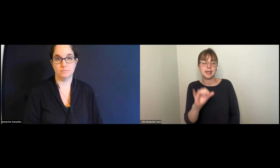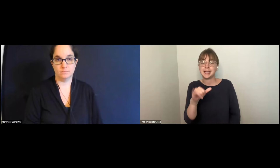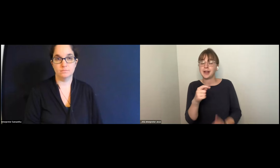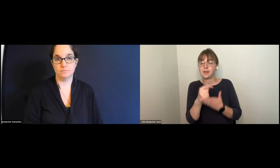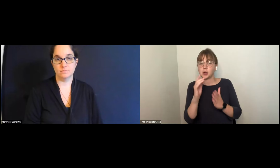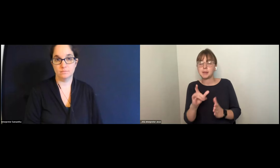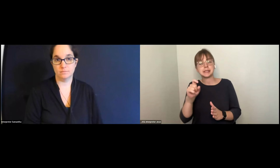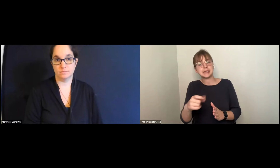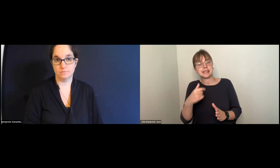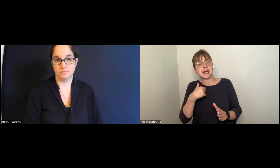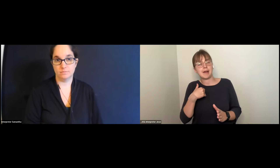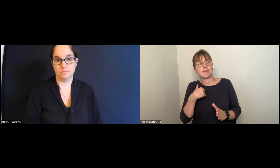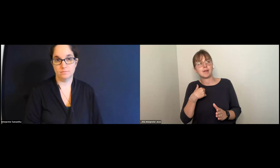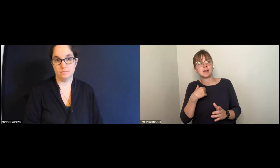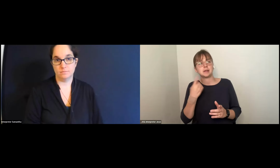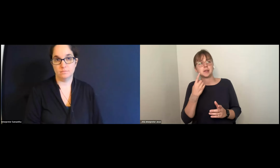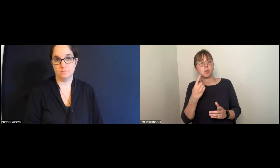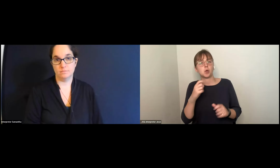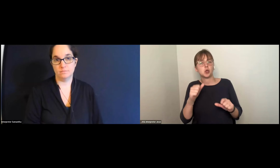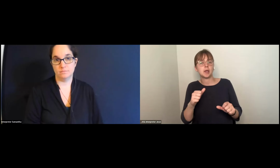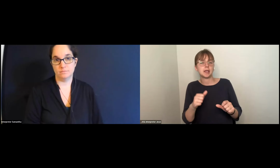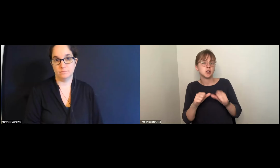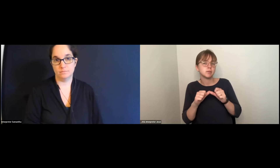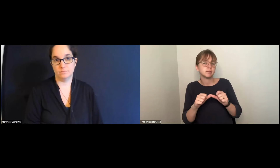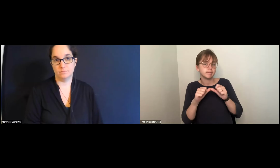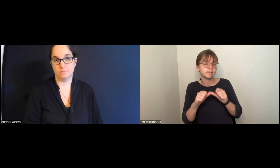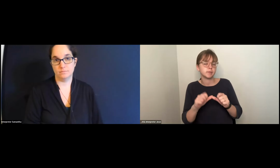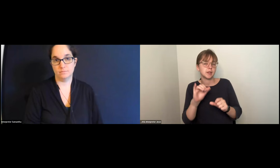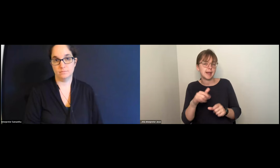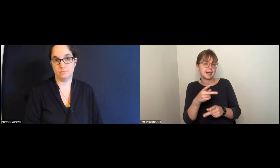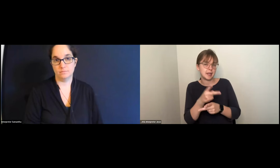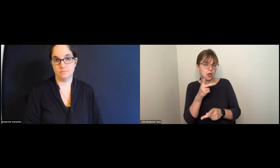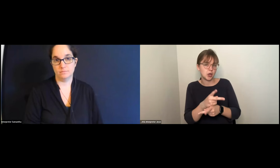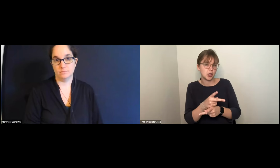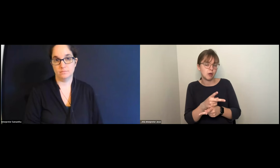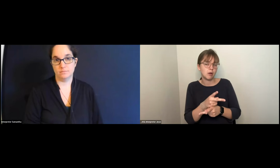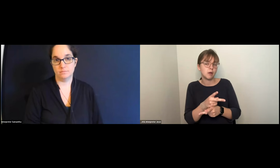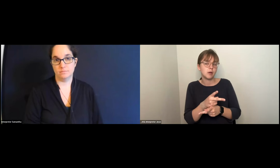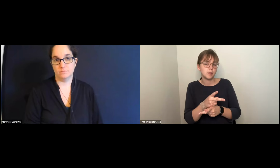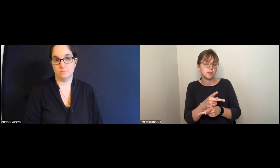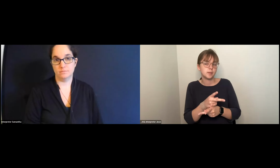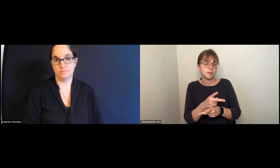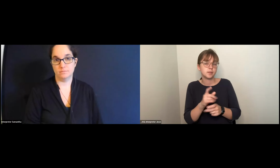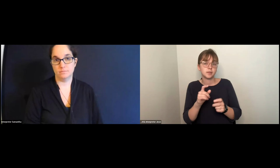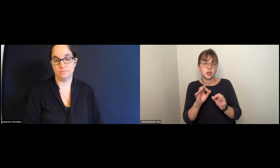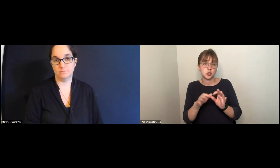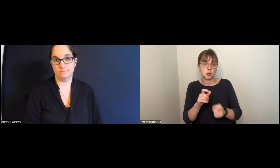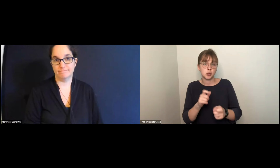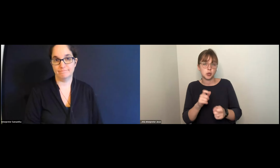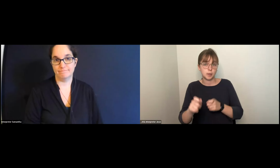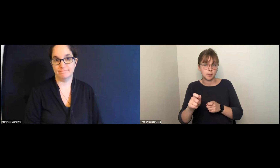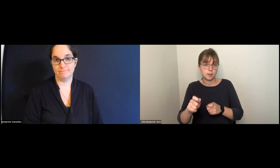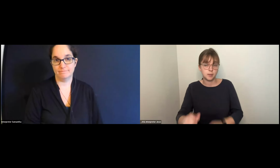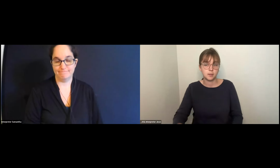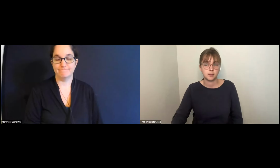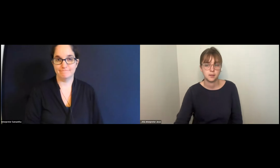is also going to be the person who can help drive care. Unfortunately, none of this is in network right